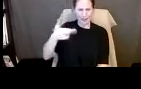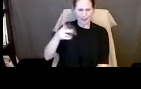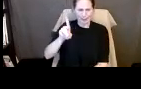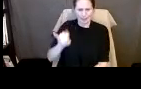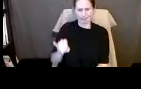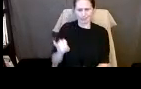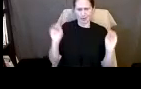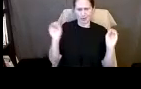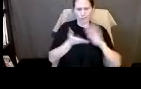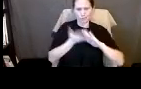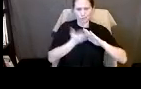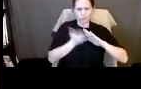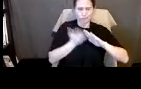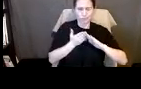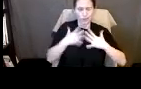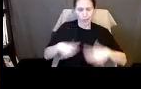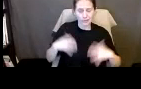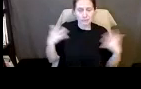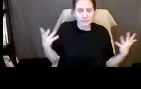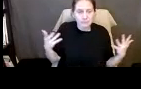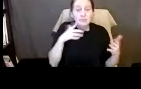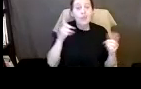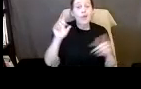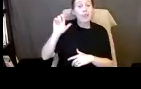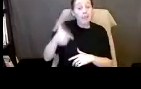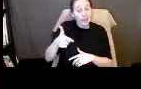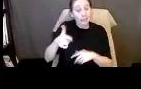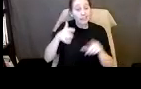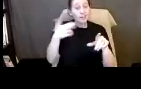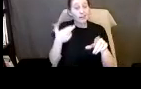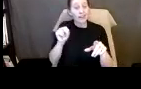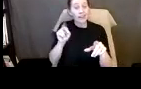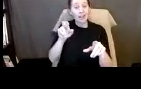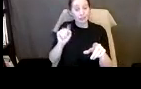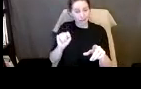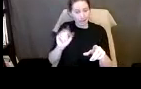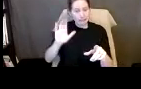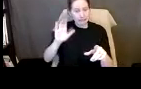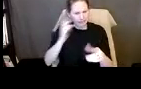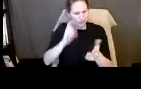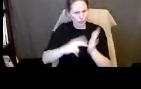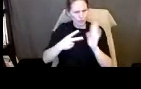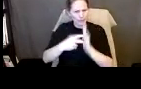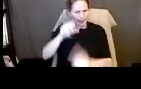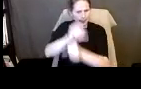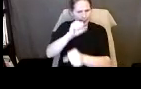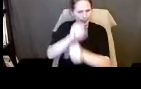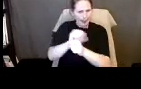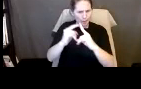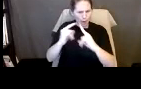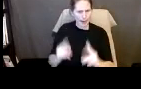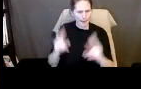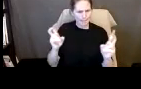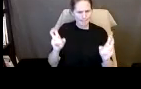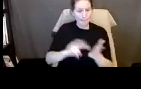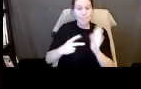cloth workshops. But then in the later Middle Kingdom, Heneret also seems to refer to a labor camp in which conscripted people